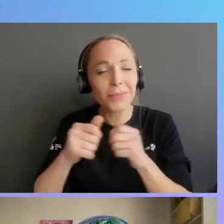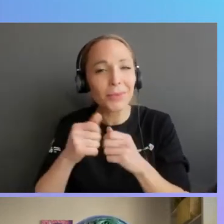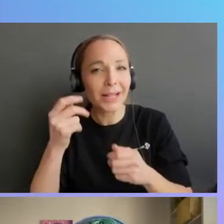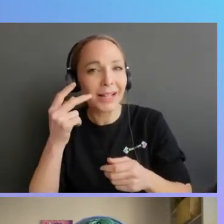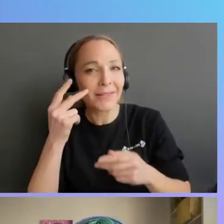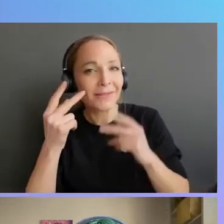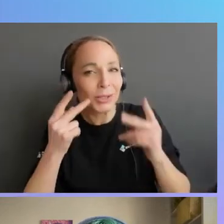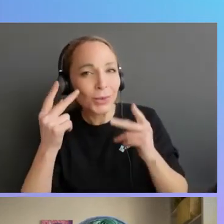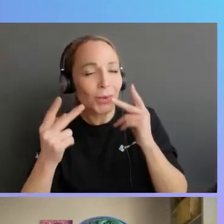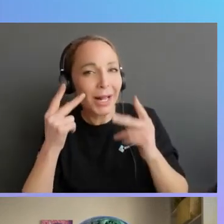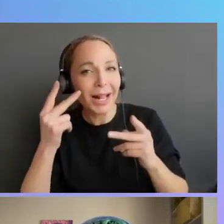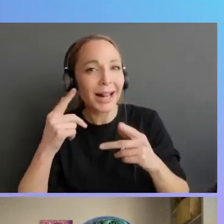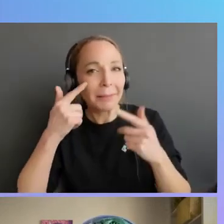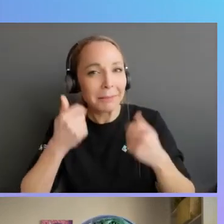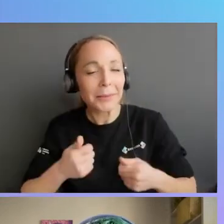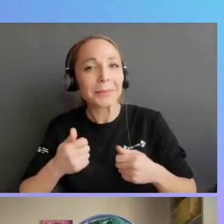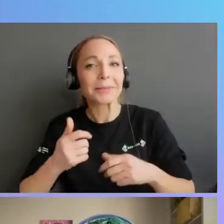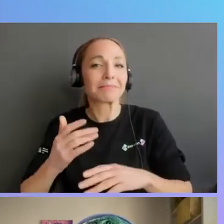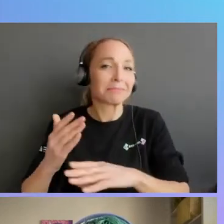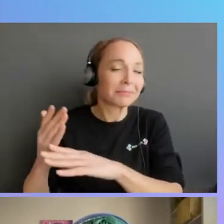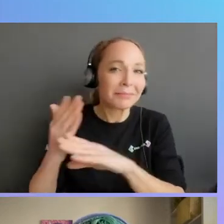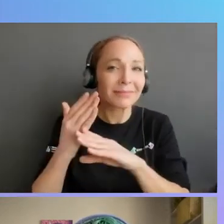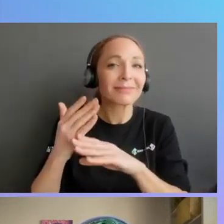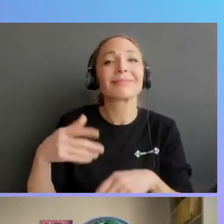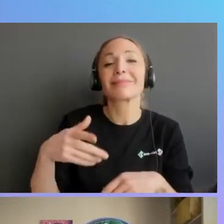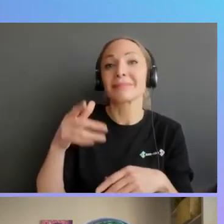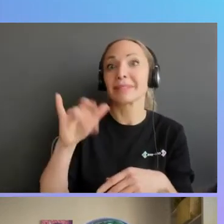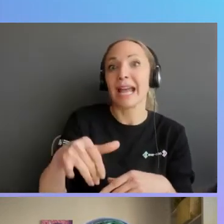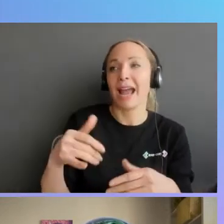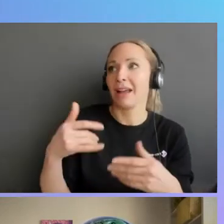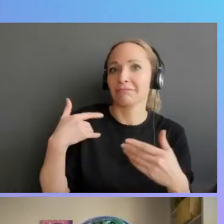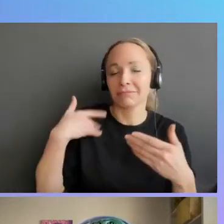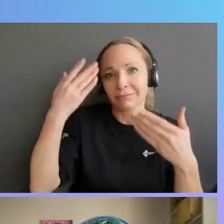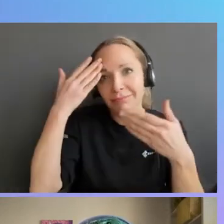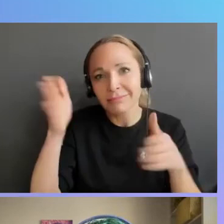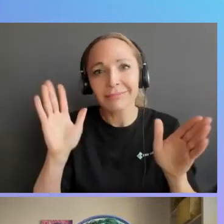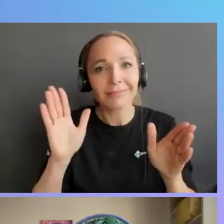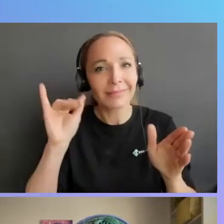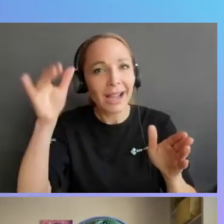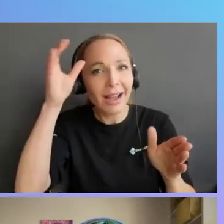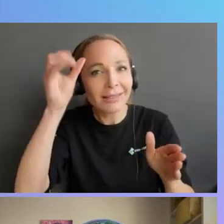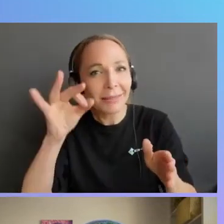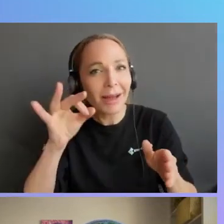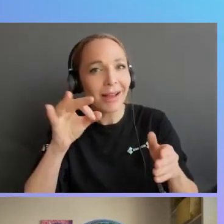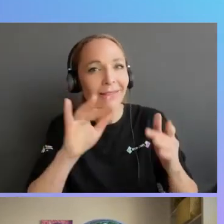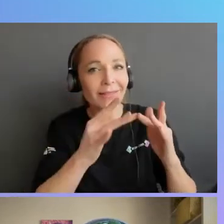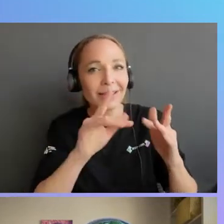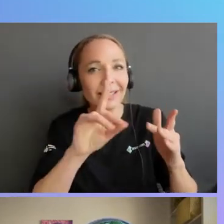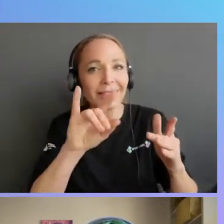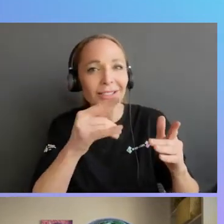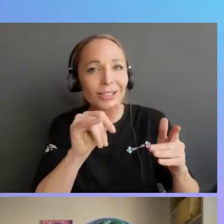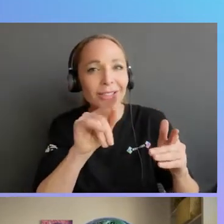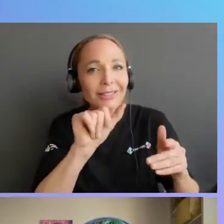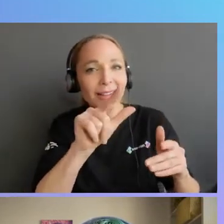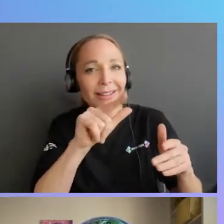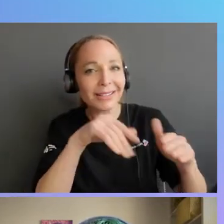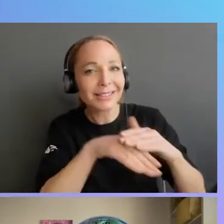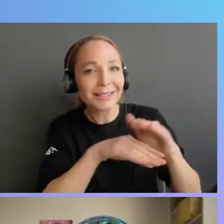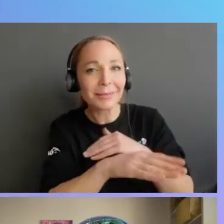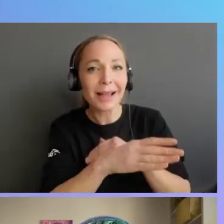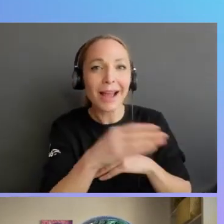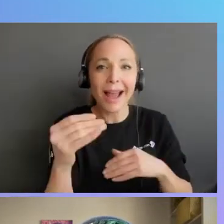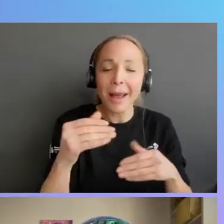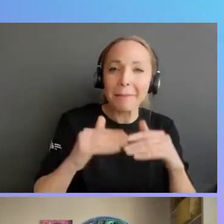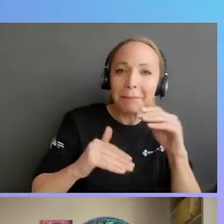world to the concepts of digital accessibility and creating technologies that everyone can use. And through that project team, I was able to